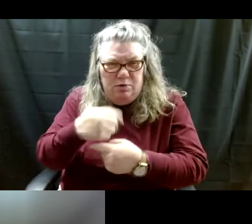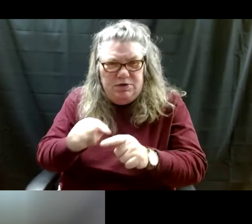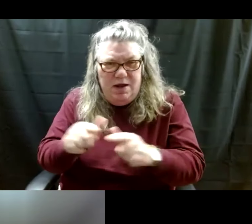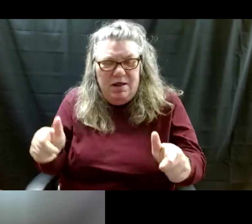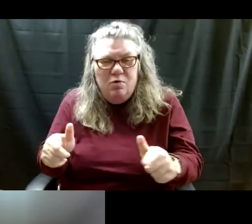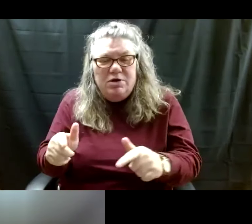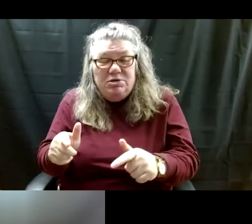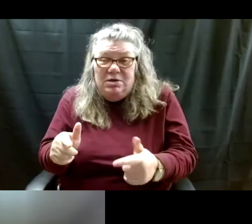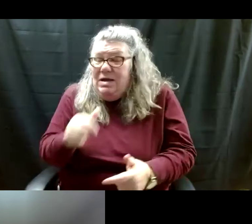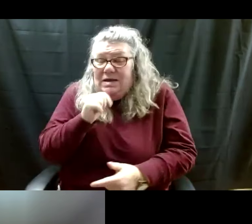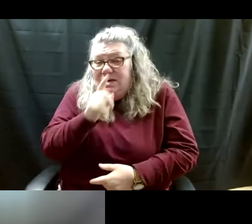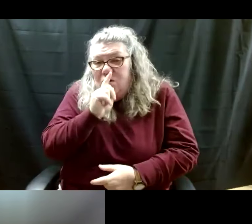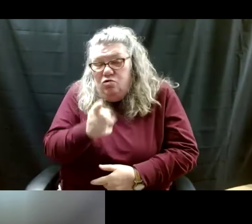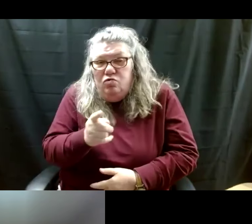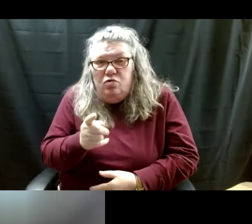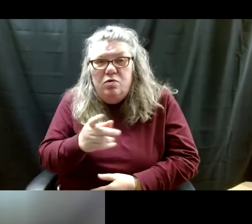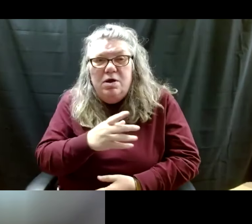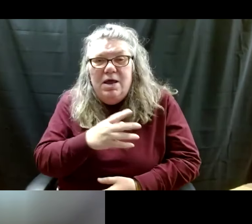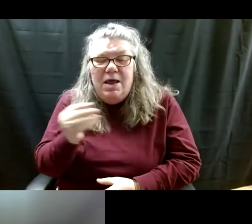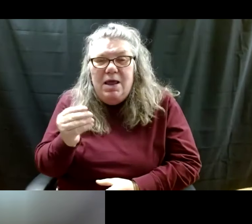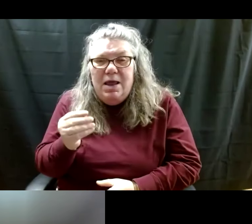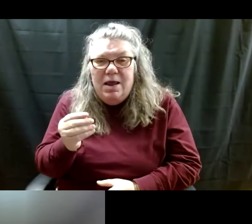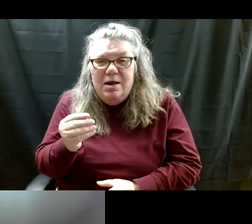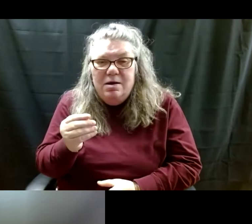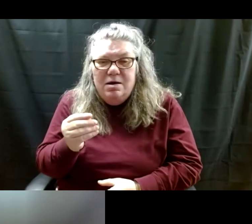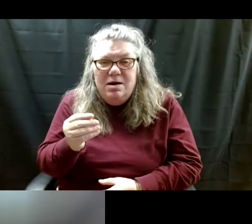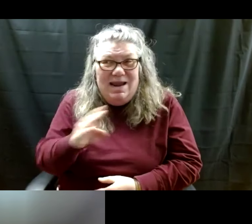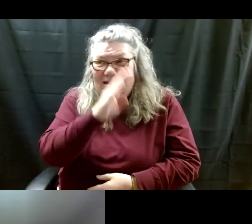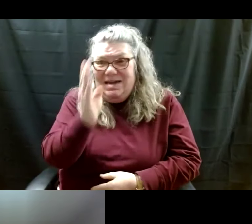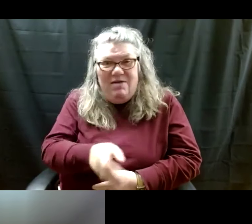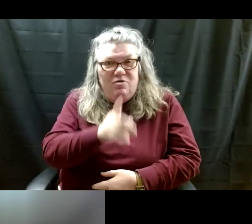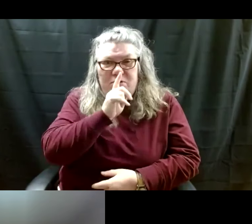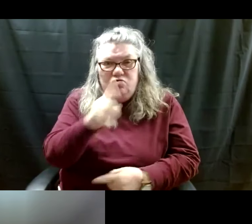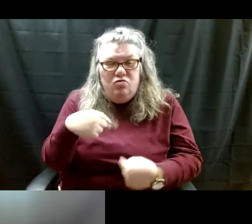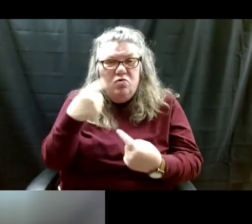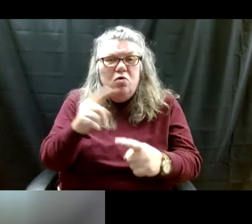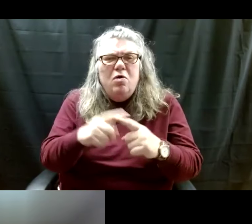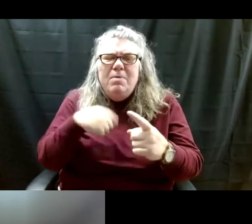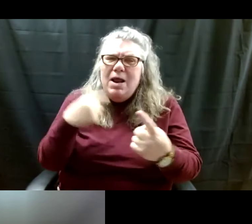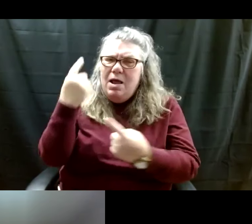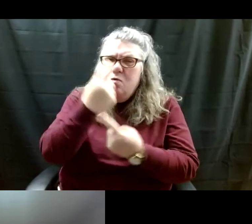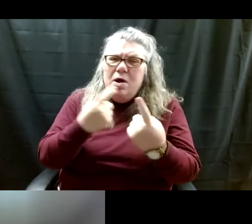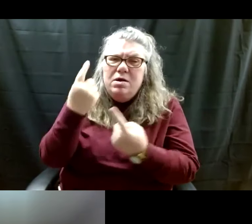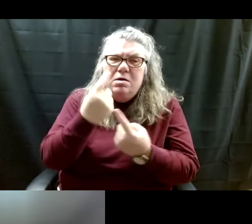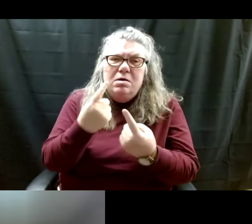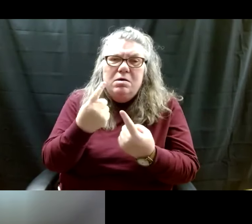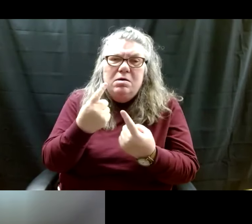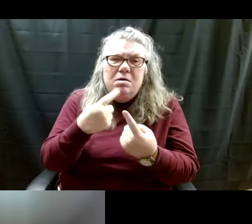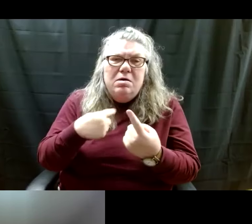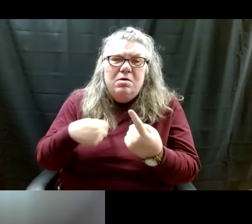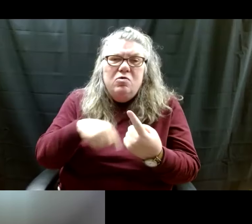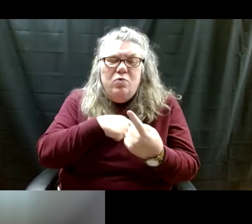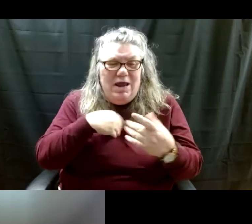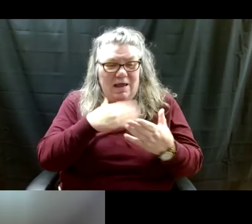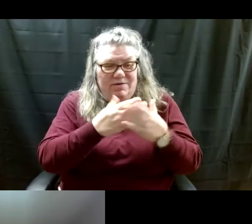which is not true and has never been true. But I just wondered, we have districts